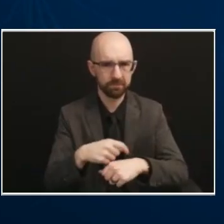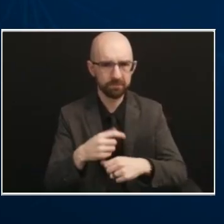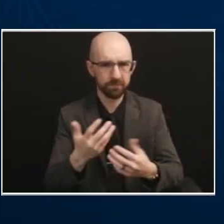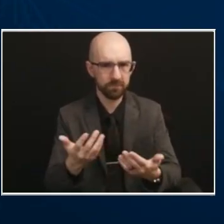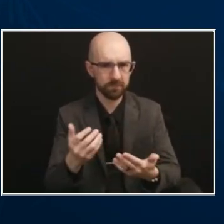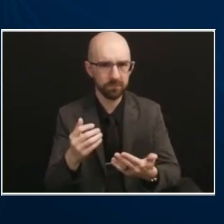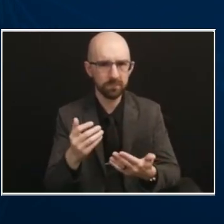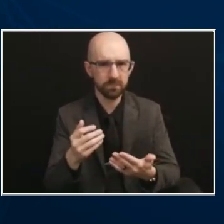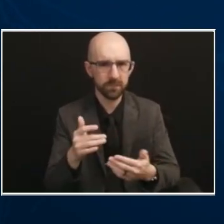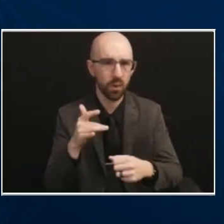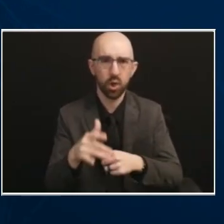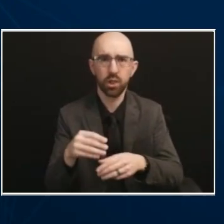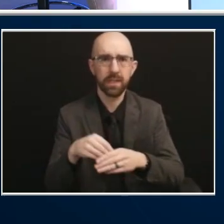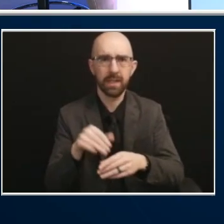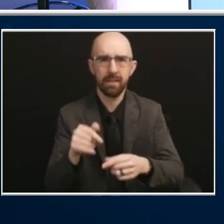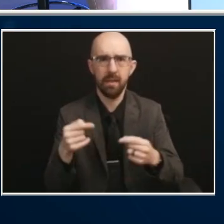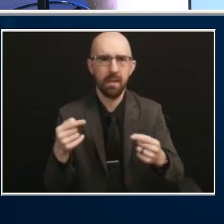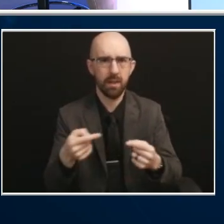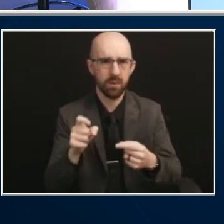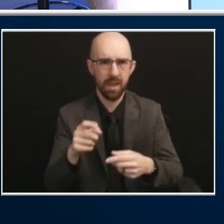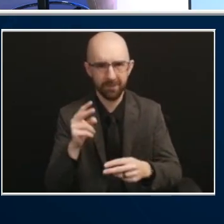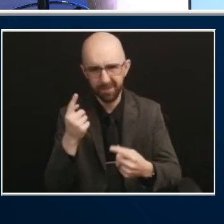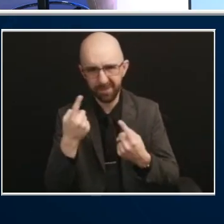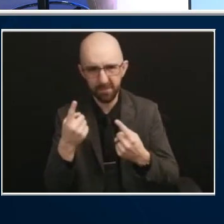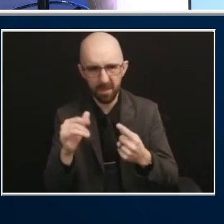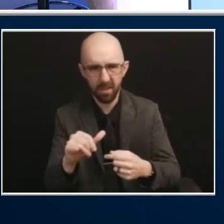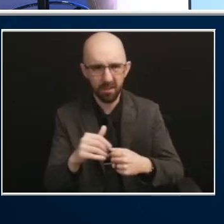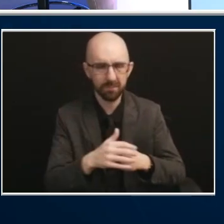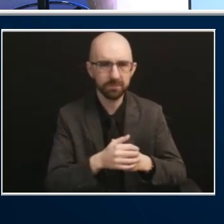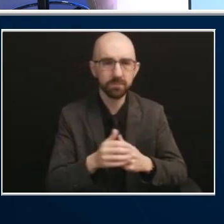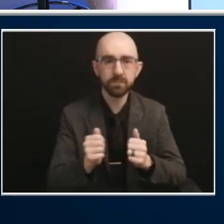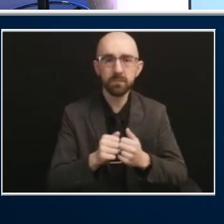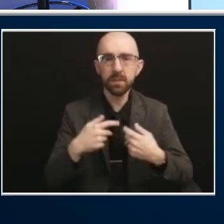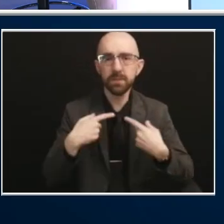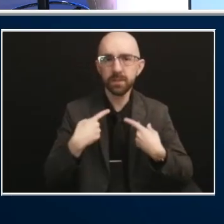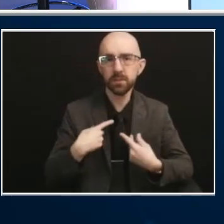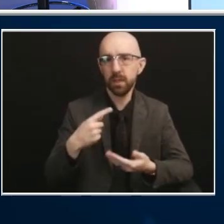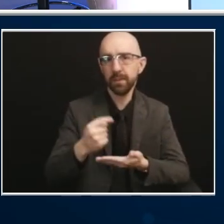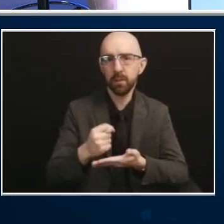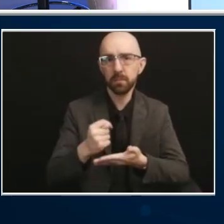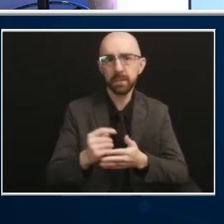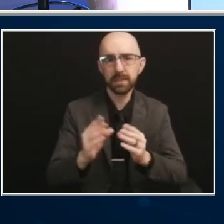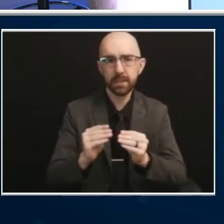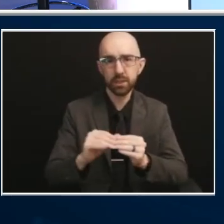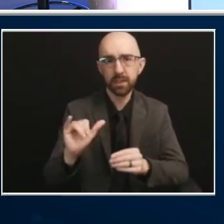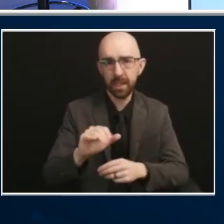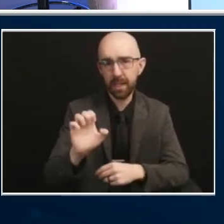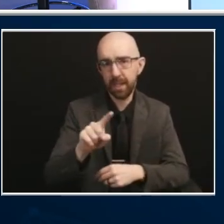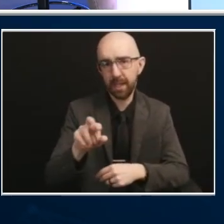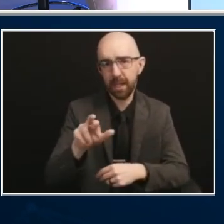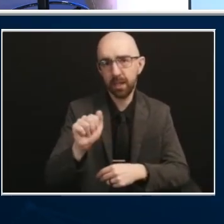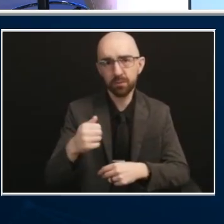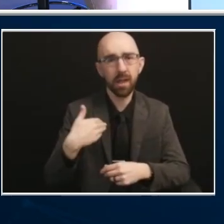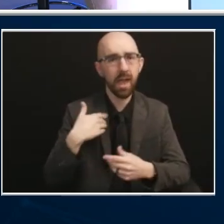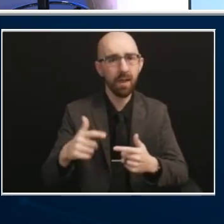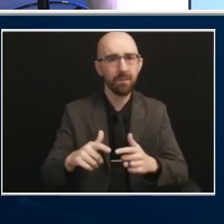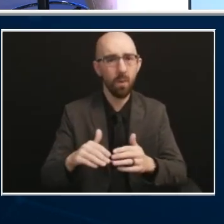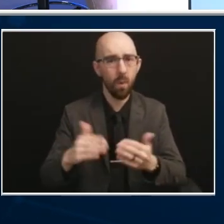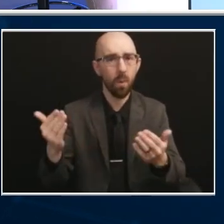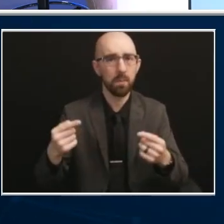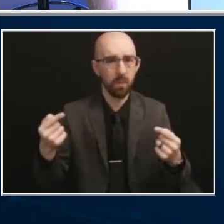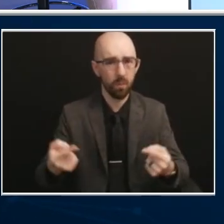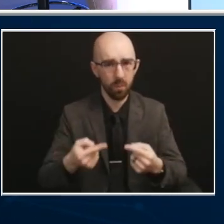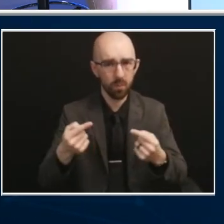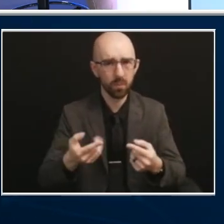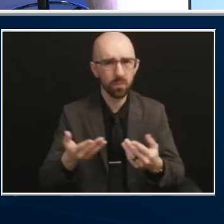in their injury. When you're conducting physical therapy sessions with a burn patient like Ezra and they still have these open wounds, what does the